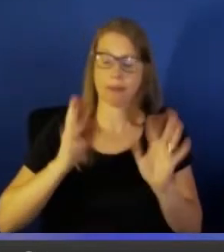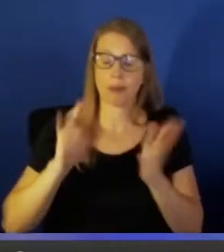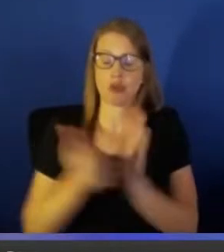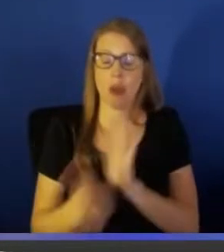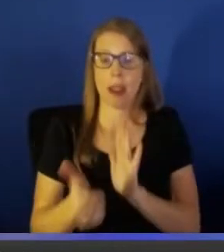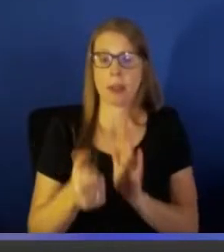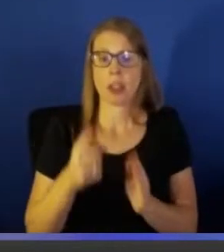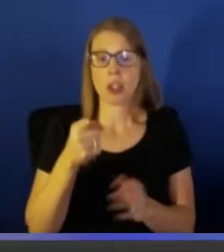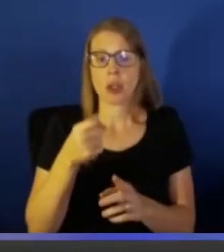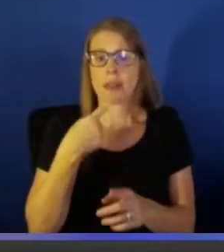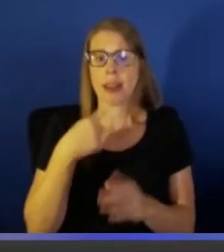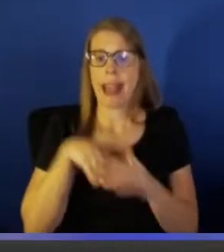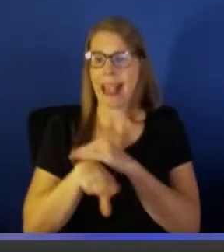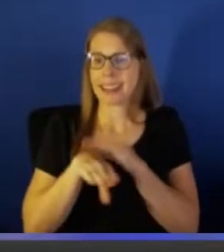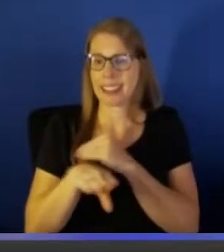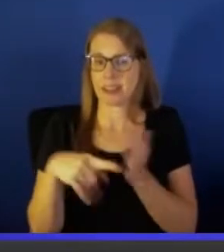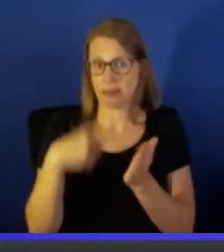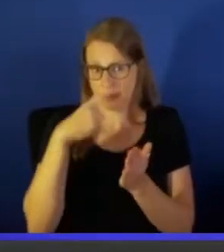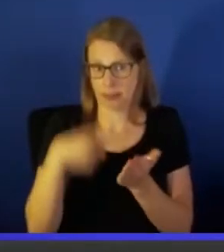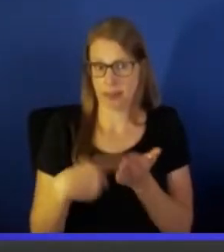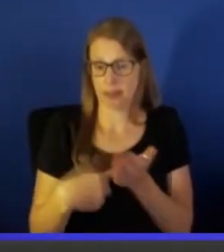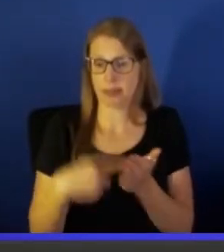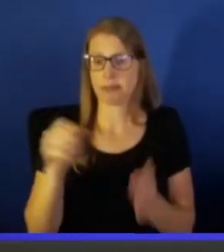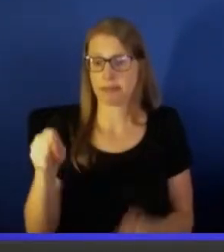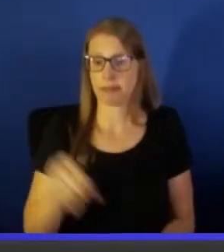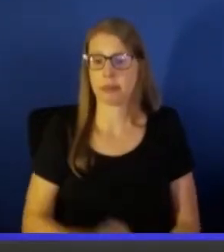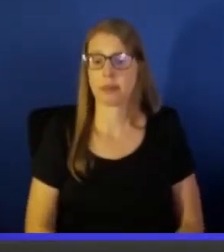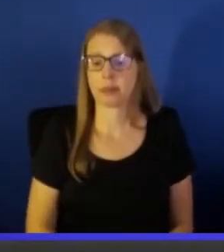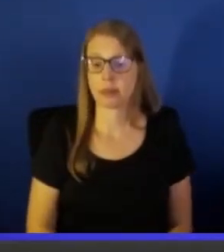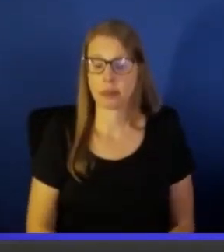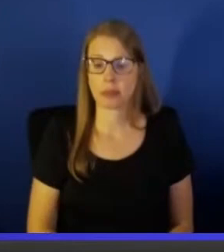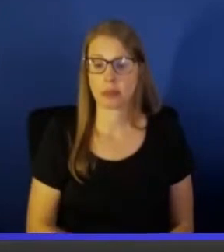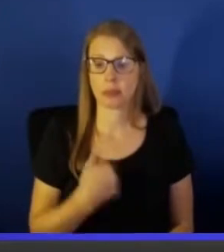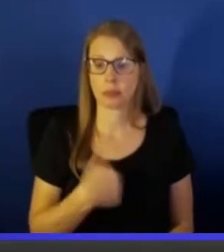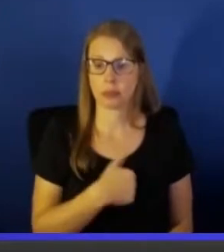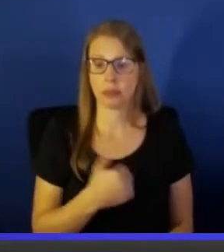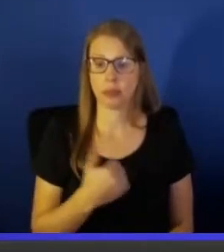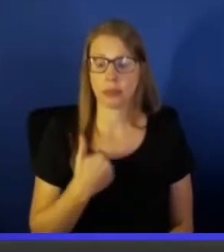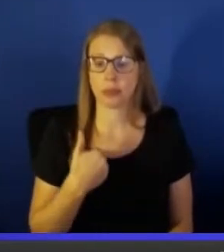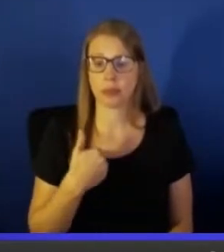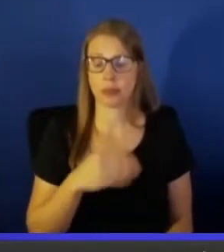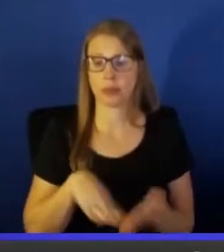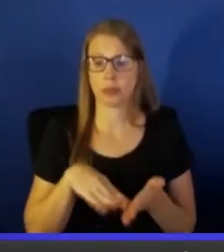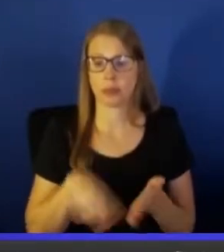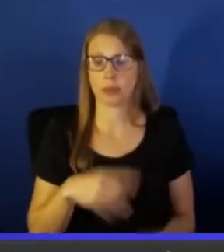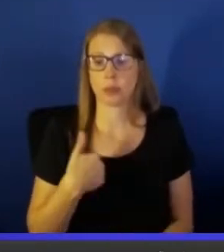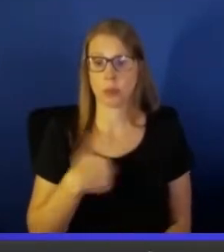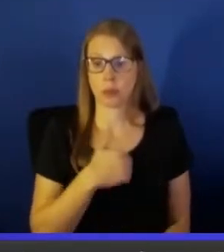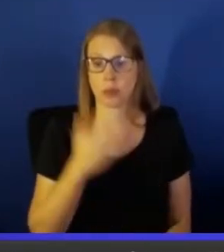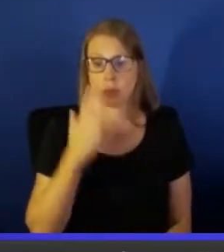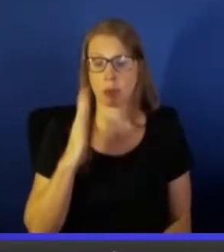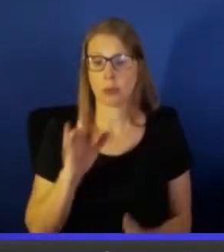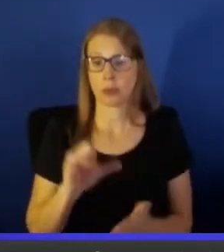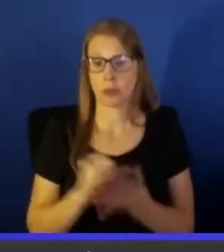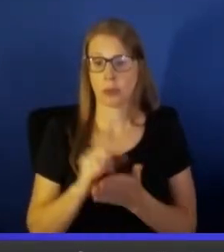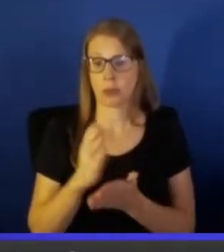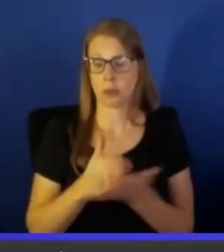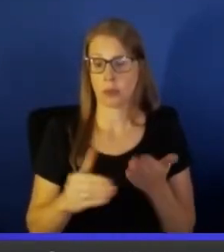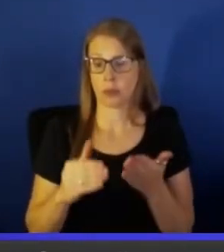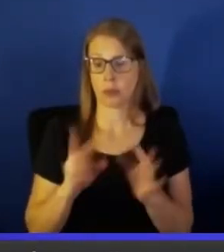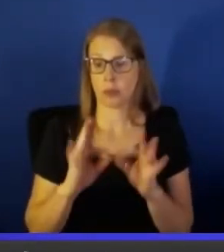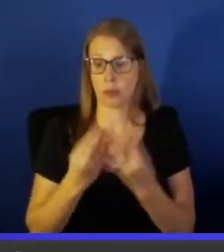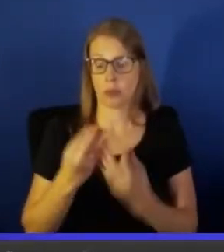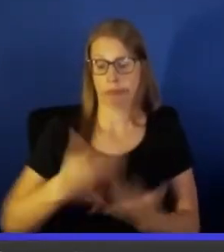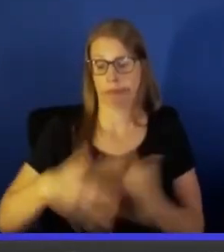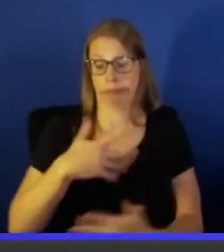talk about that a bit. Absolutely. So that we know that, excuse me, we know that some families have more interactions with the healthcare system